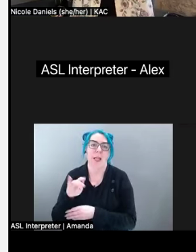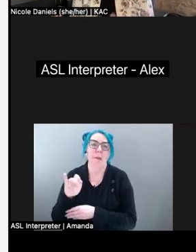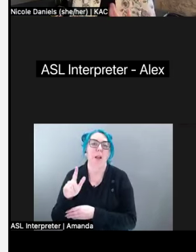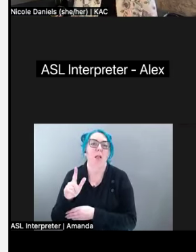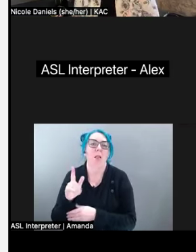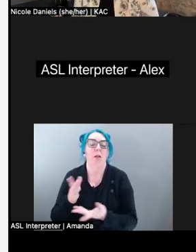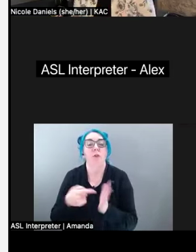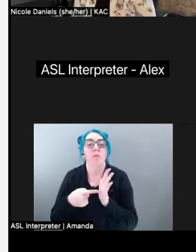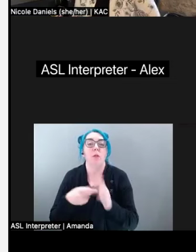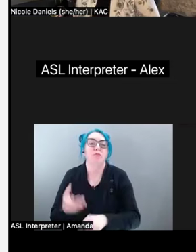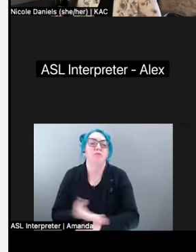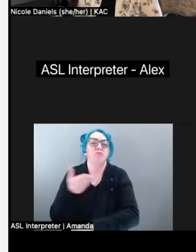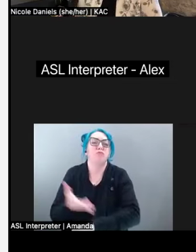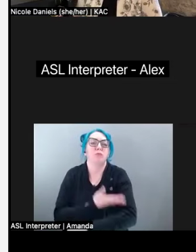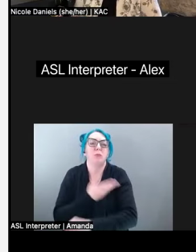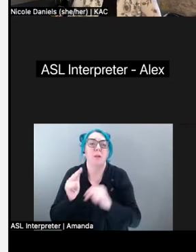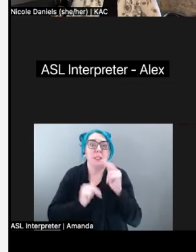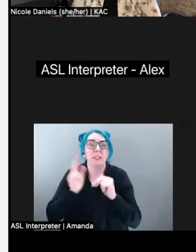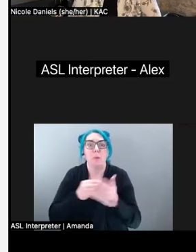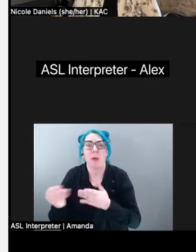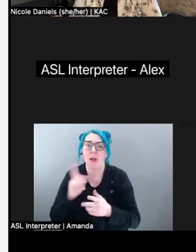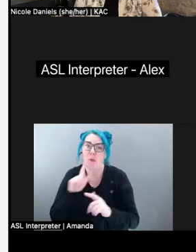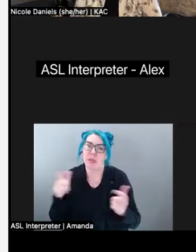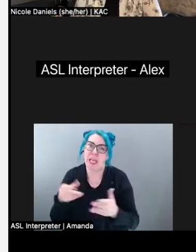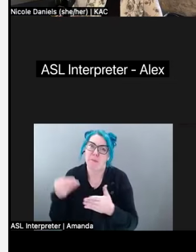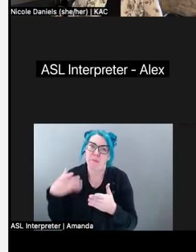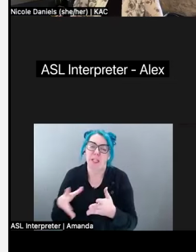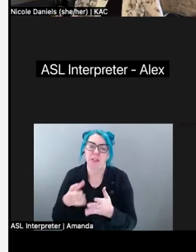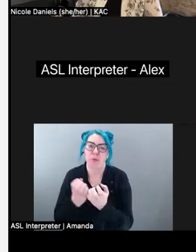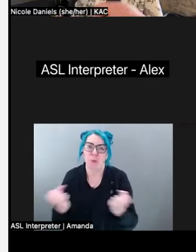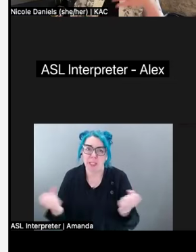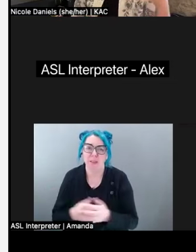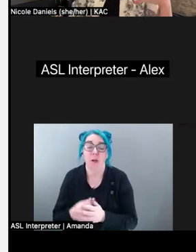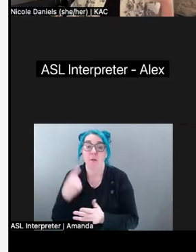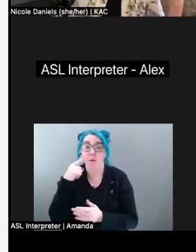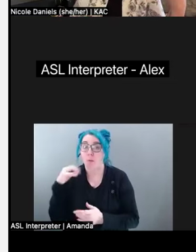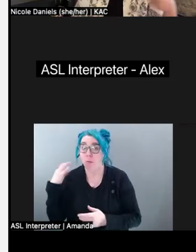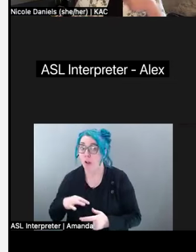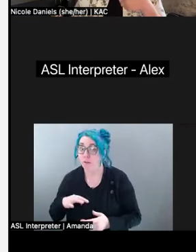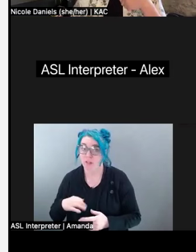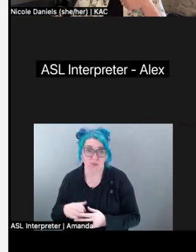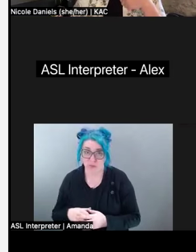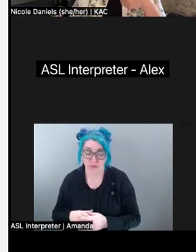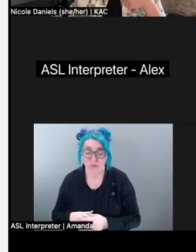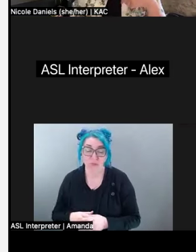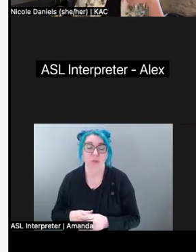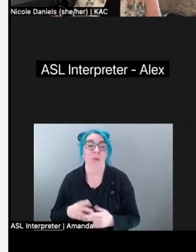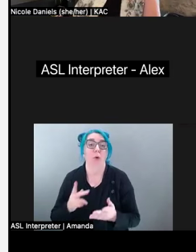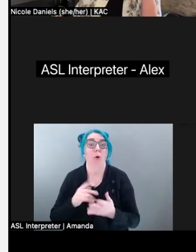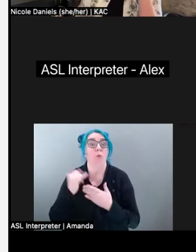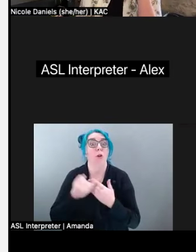a building or major equipment. We don't fund for-profit ventures or projects that advantage a for-profit